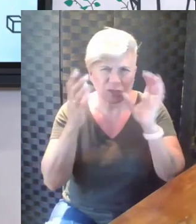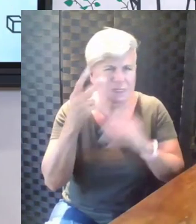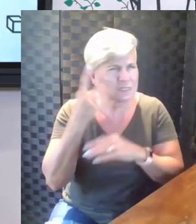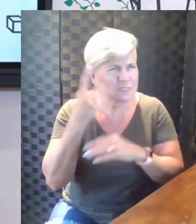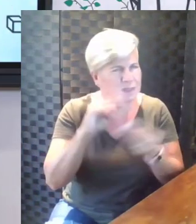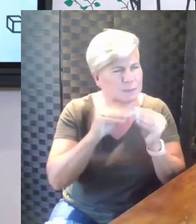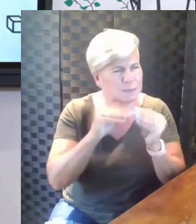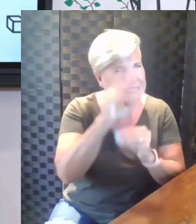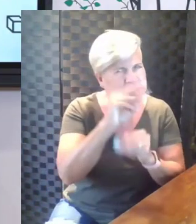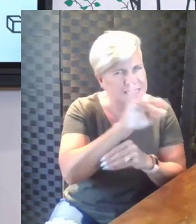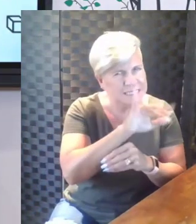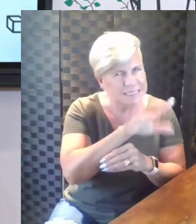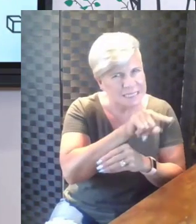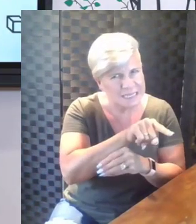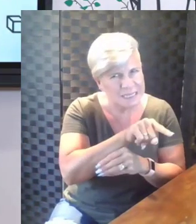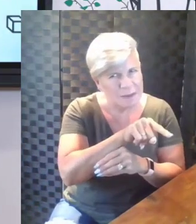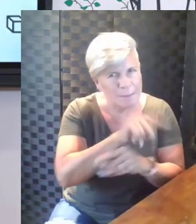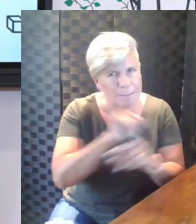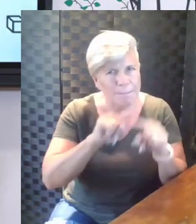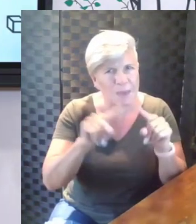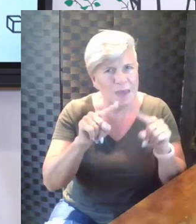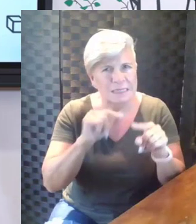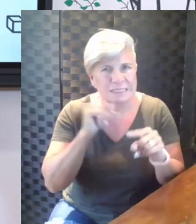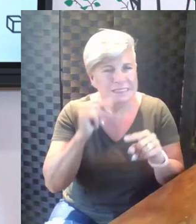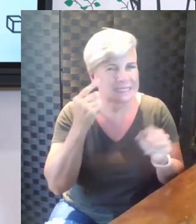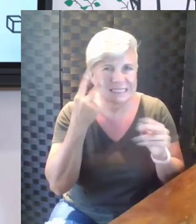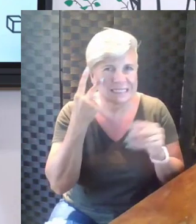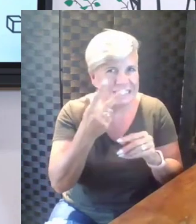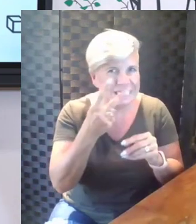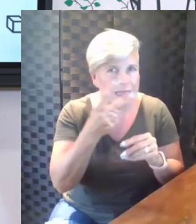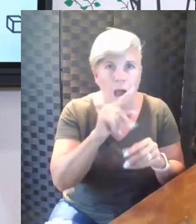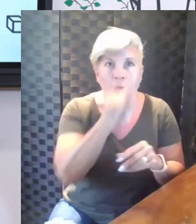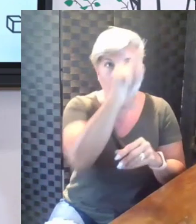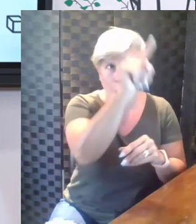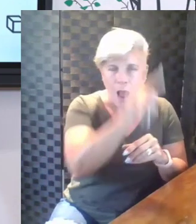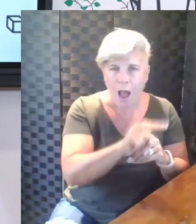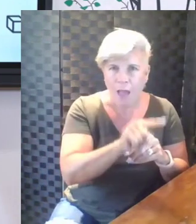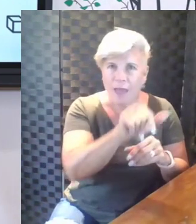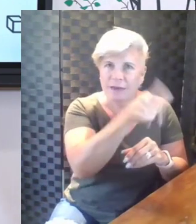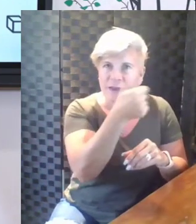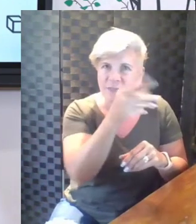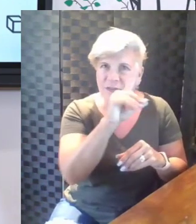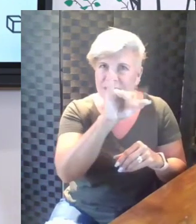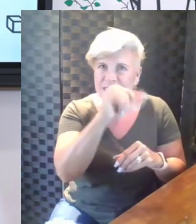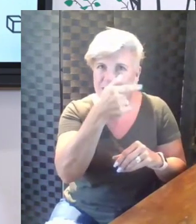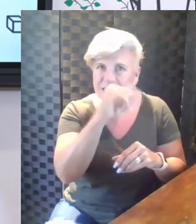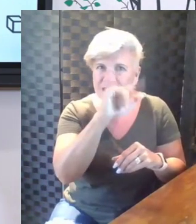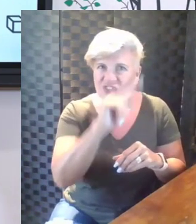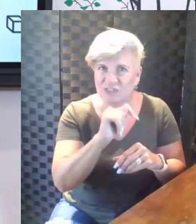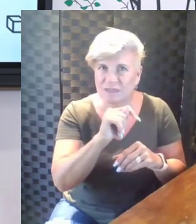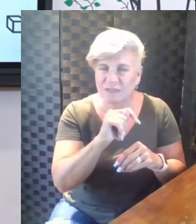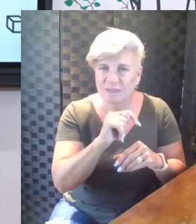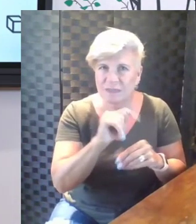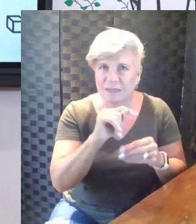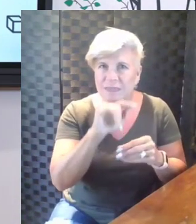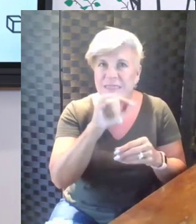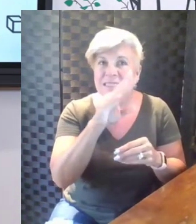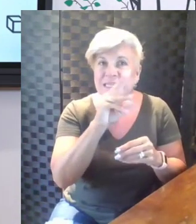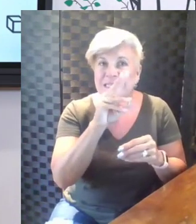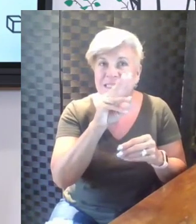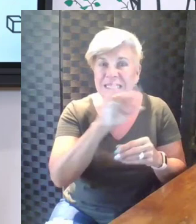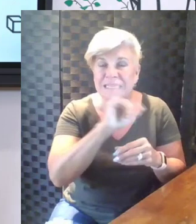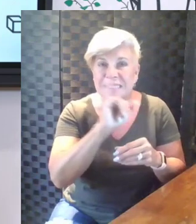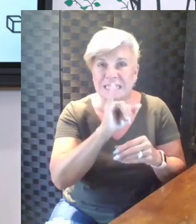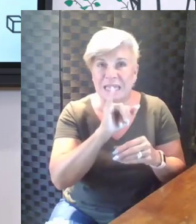number 6 here as well, but he wasn't noticing that there was another digit in the number 16. The number